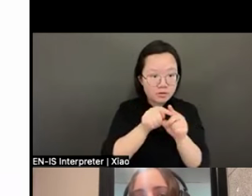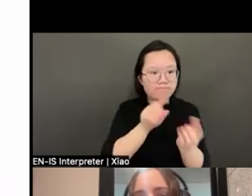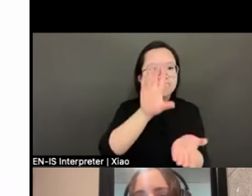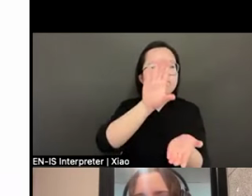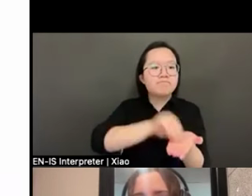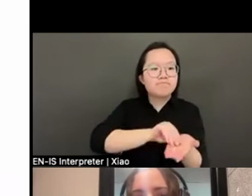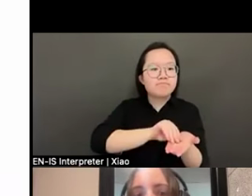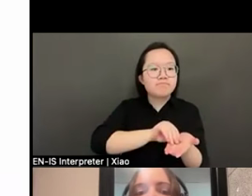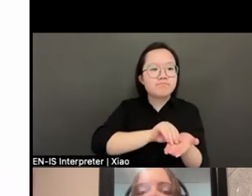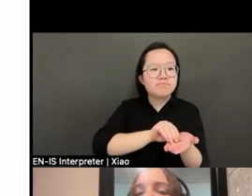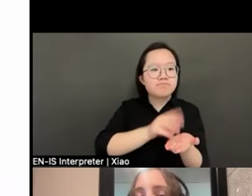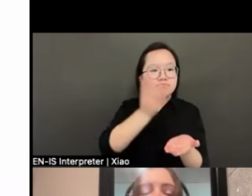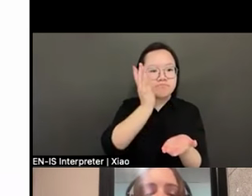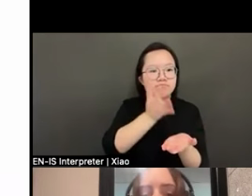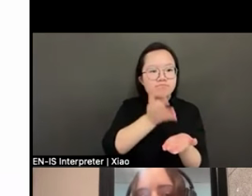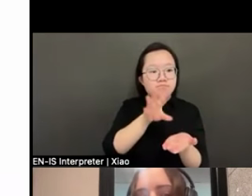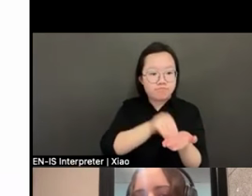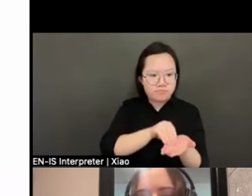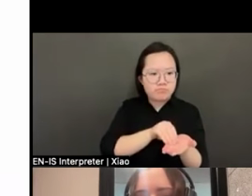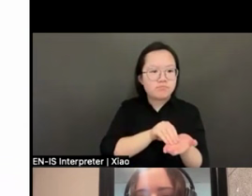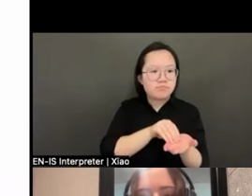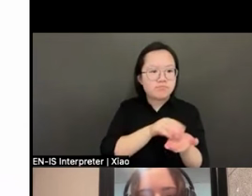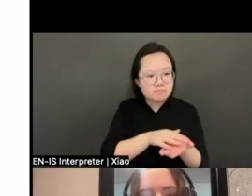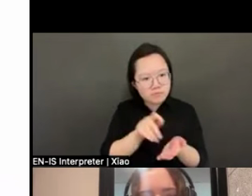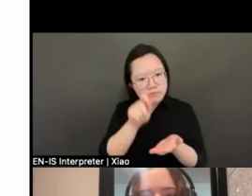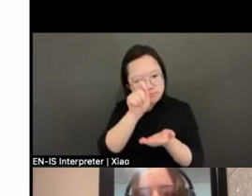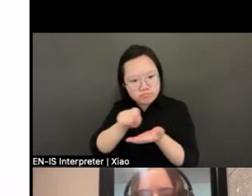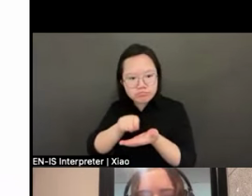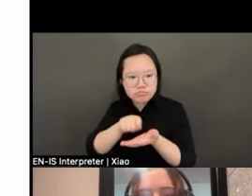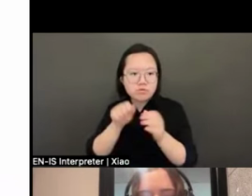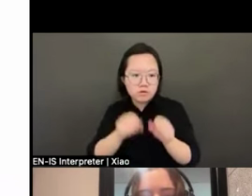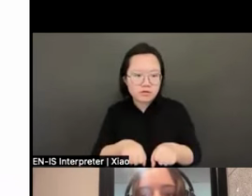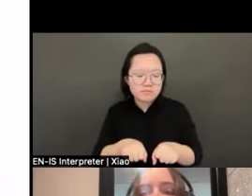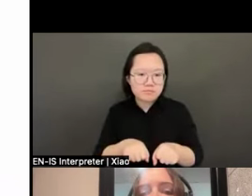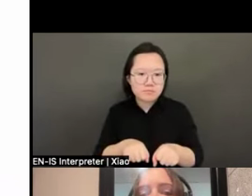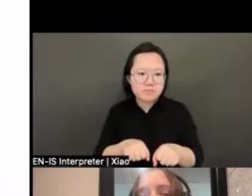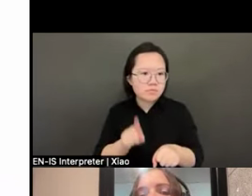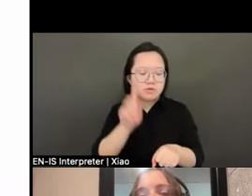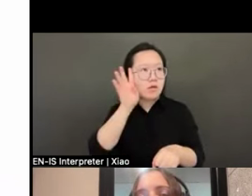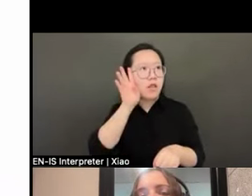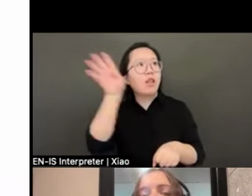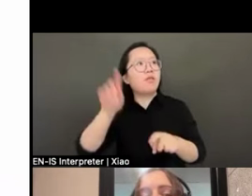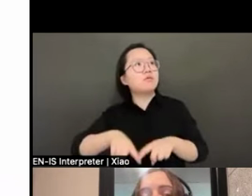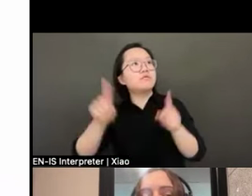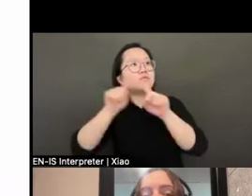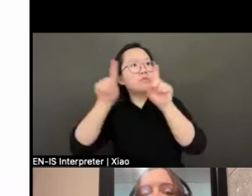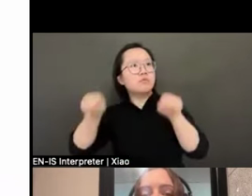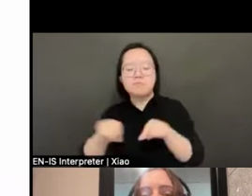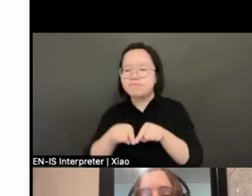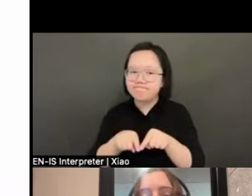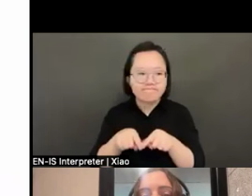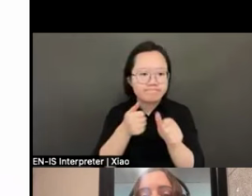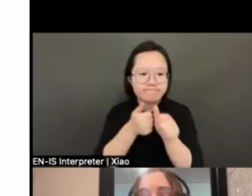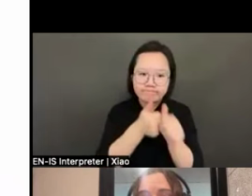any of the budget categories. So not only salaries and overheads actually, but on any of the budget categories, but just make sure that all the costs